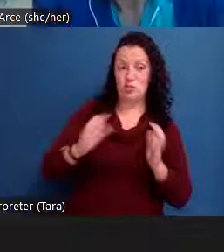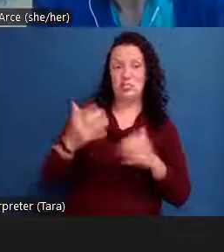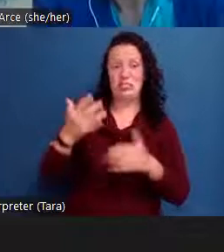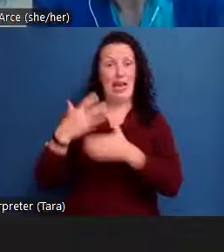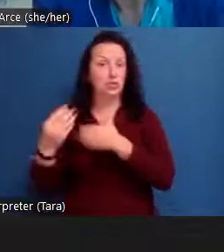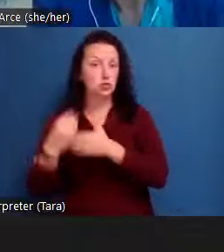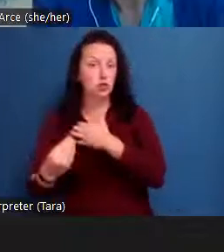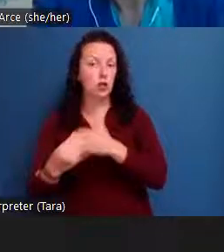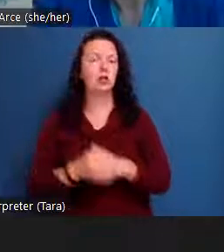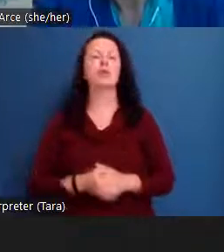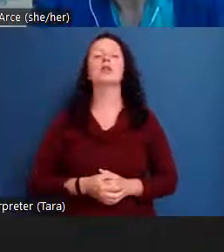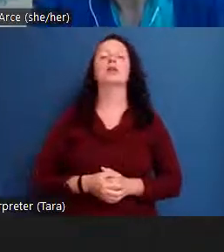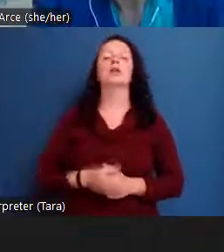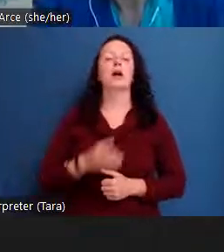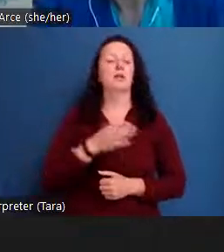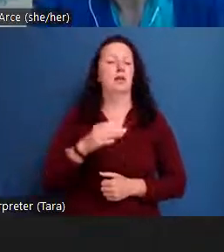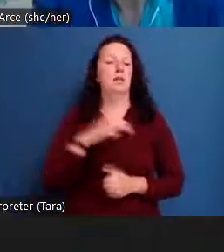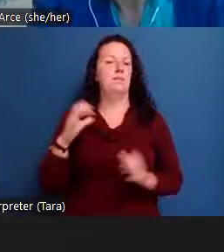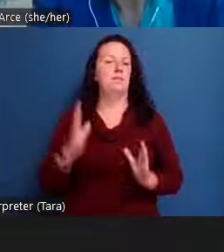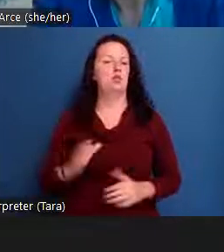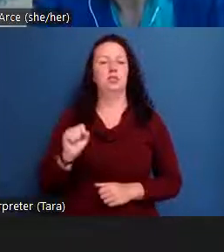and a CMOP, Commissioner CMOP?